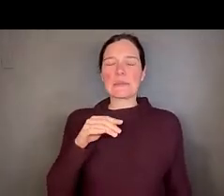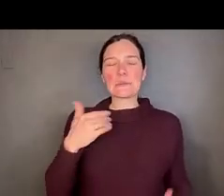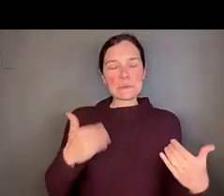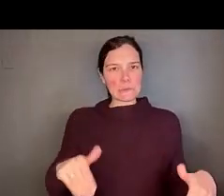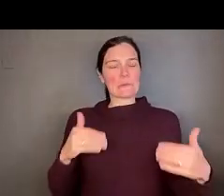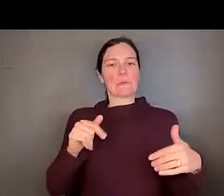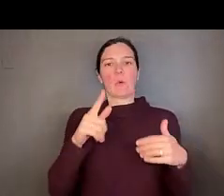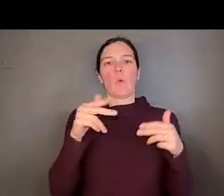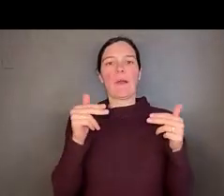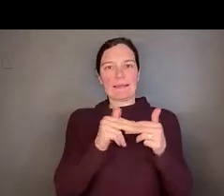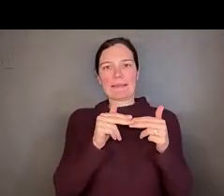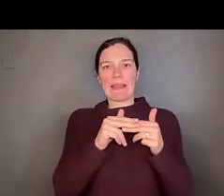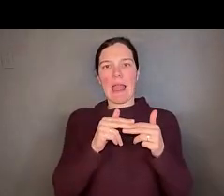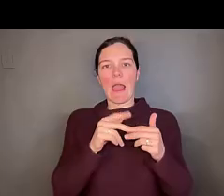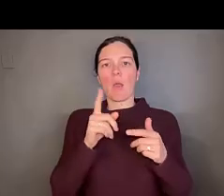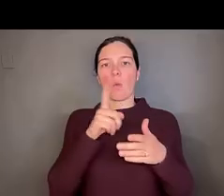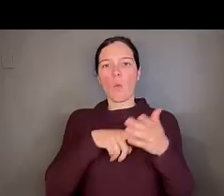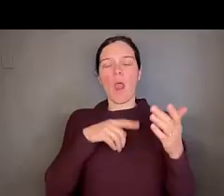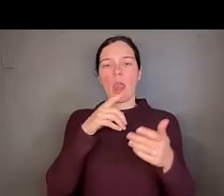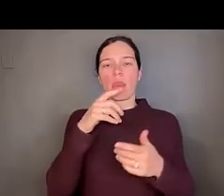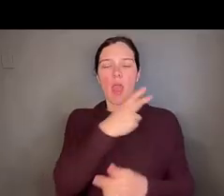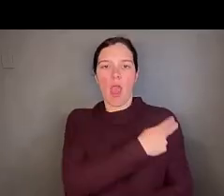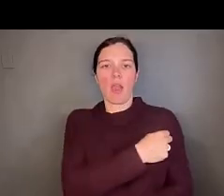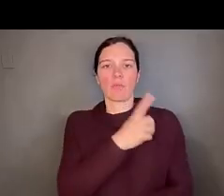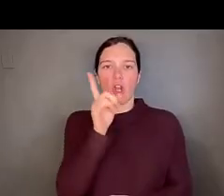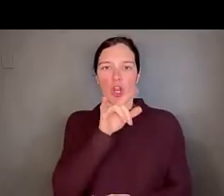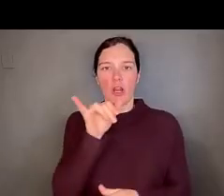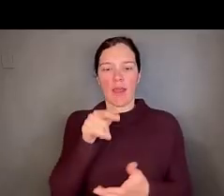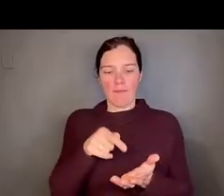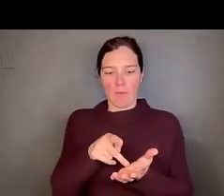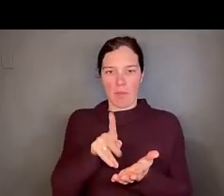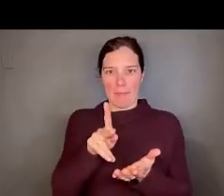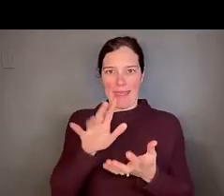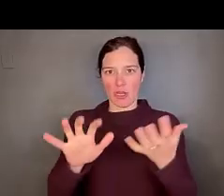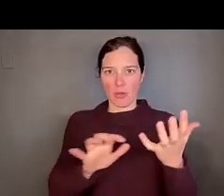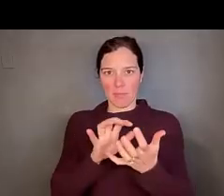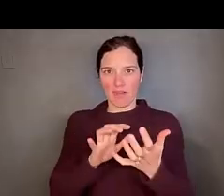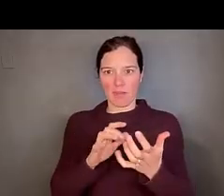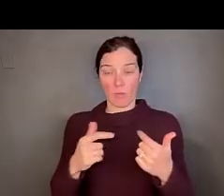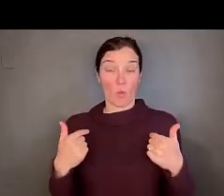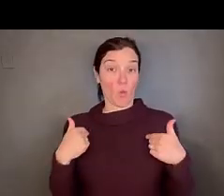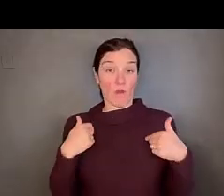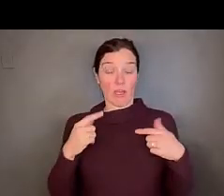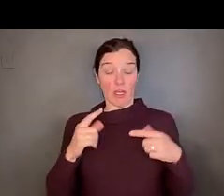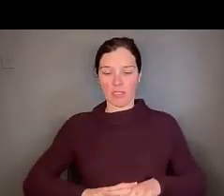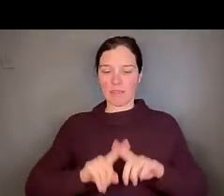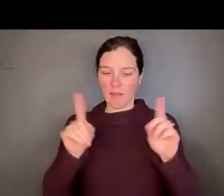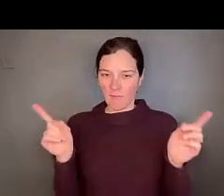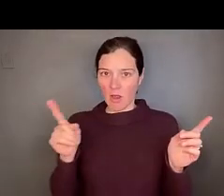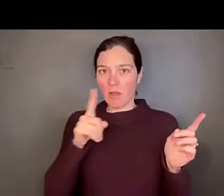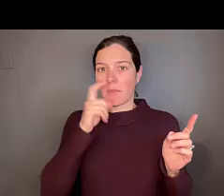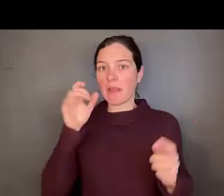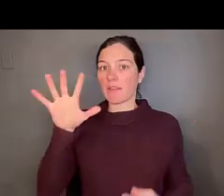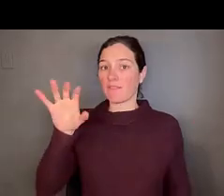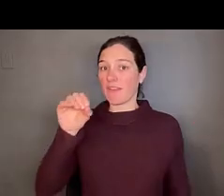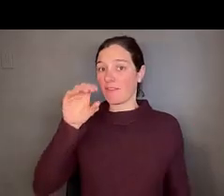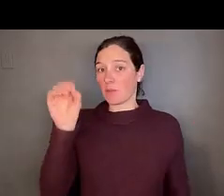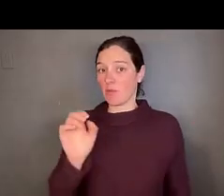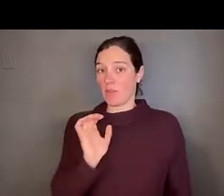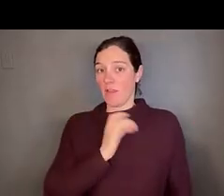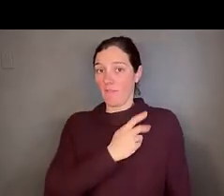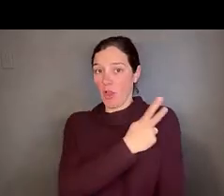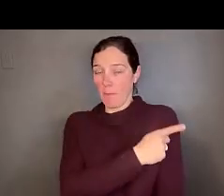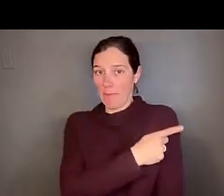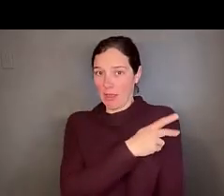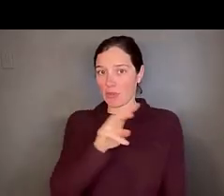what the hospitals look like from a payer mix perspective. We're actually quite different because 50% of our patients